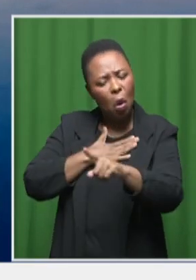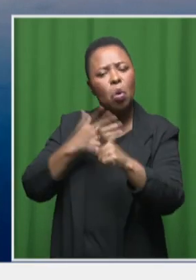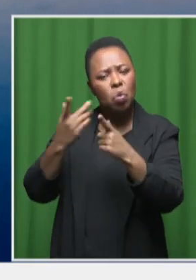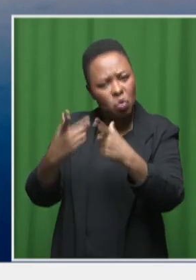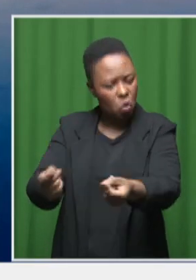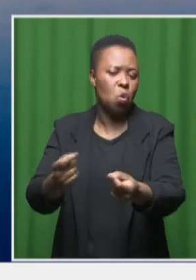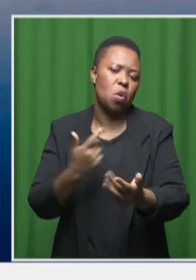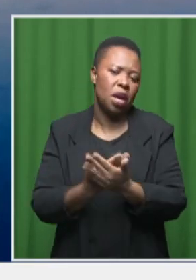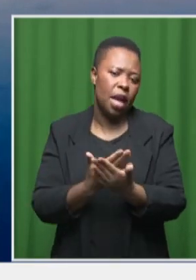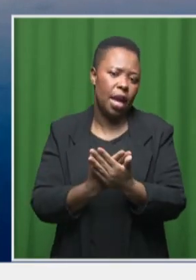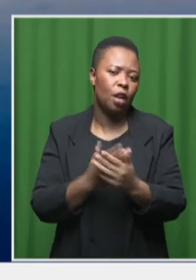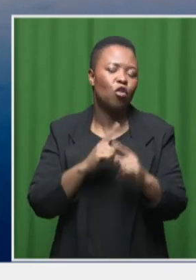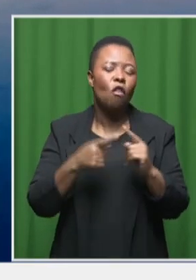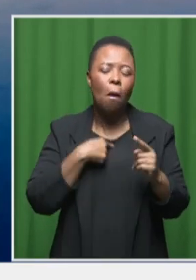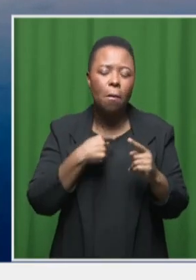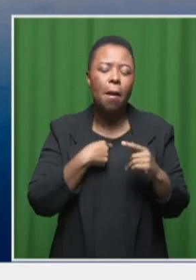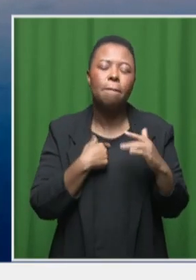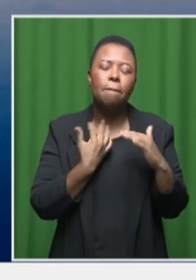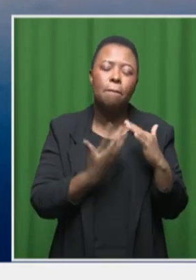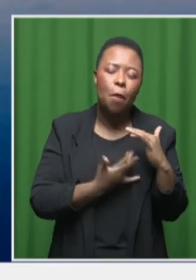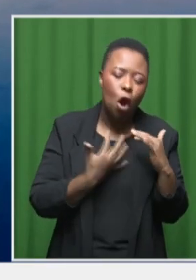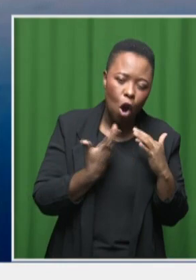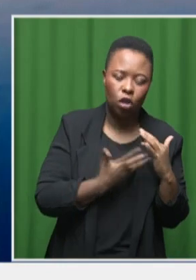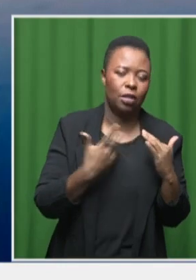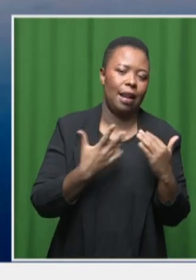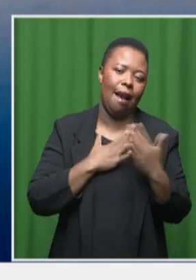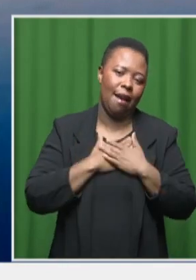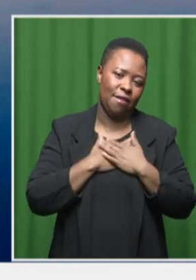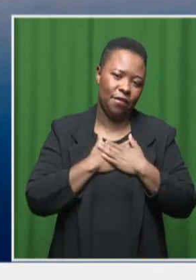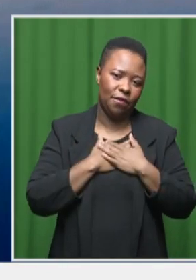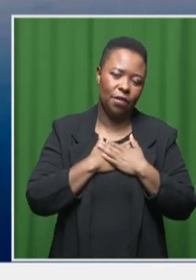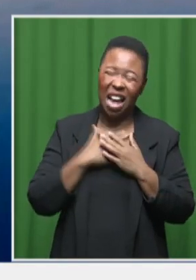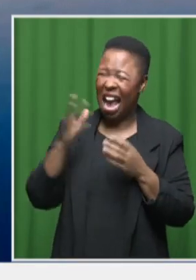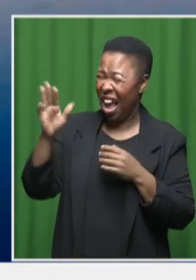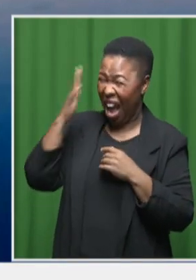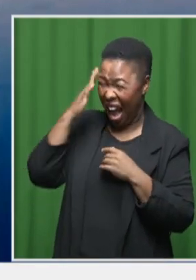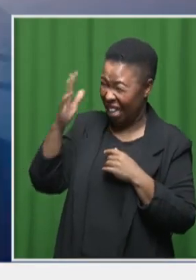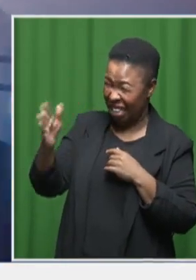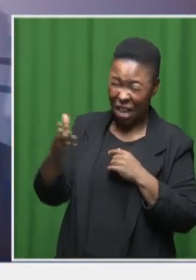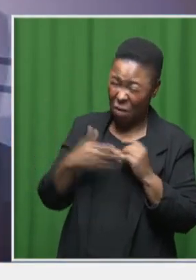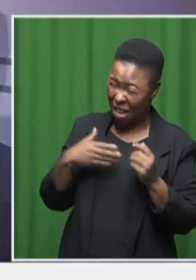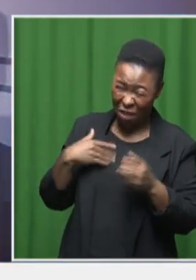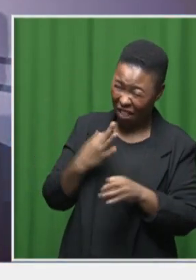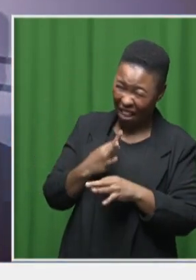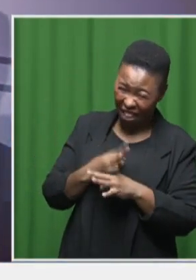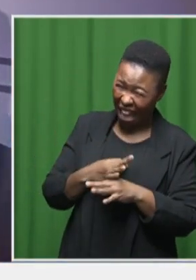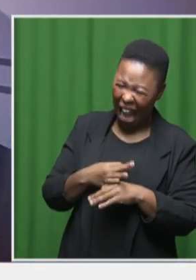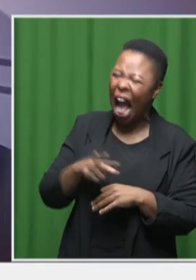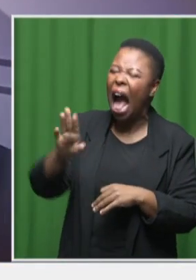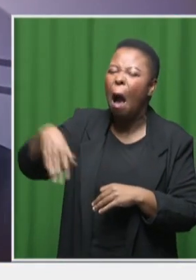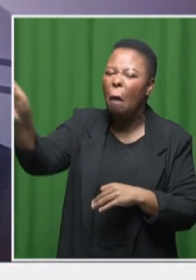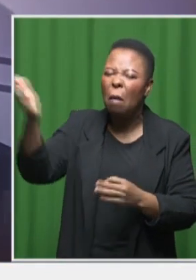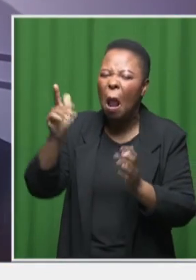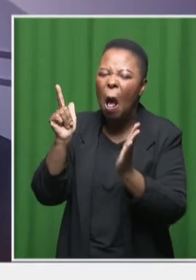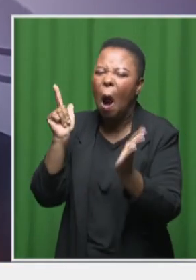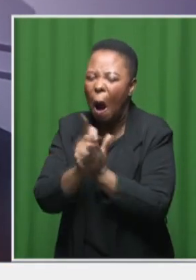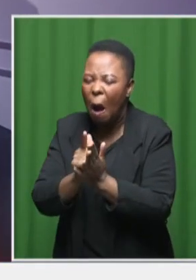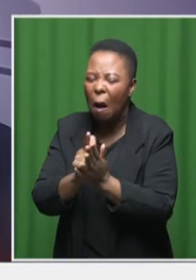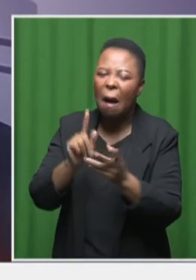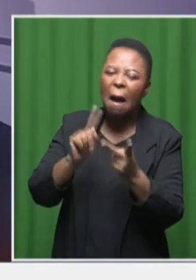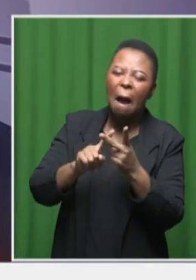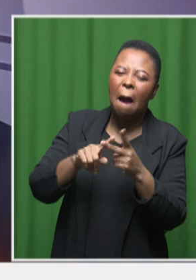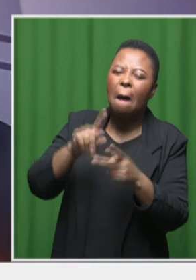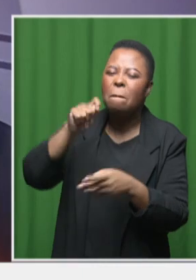it is a passion that I really have. Hey, because, you know, parents most say, go and study law, go and study medicine.